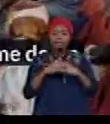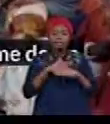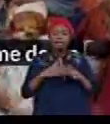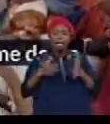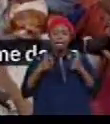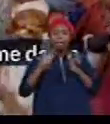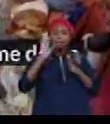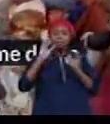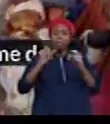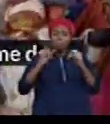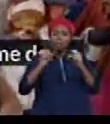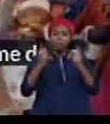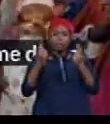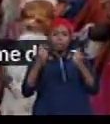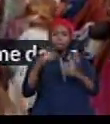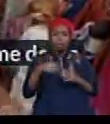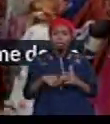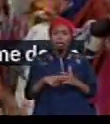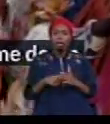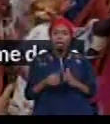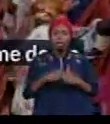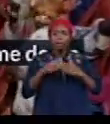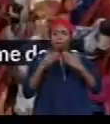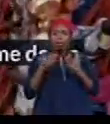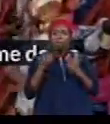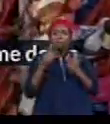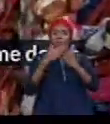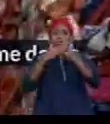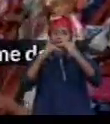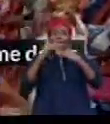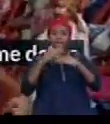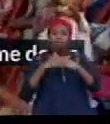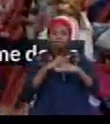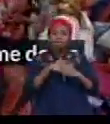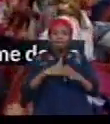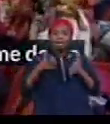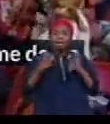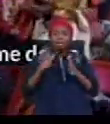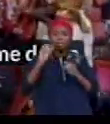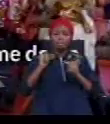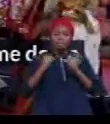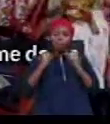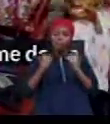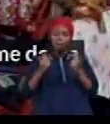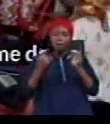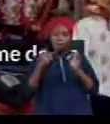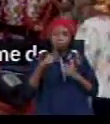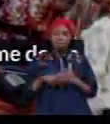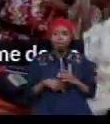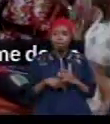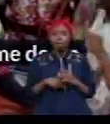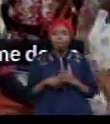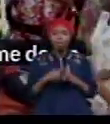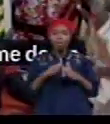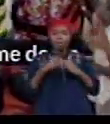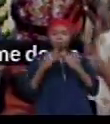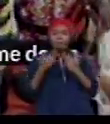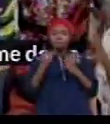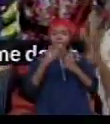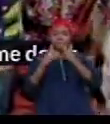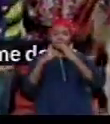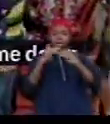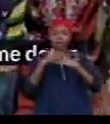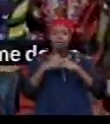thy heavens. Open thy heavens. Open thy heavens. Open the Lord. Open the